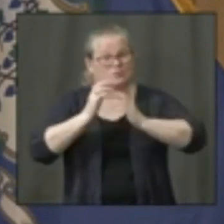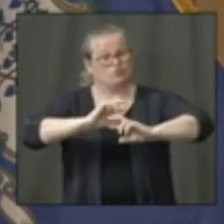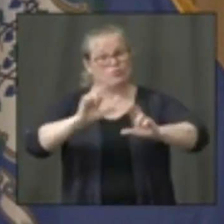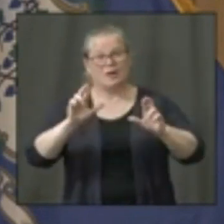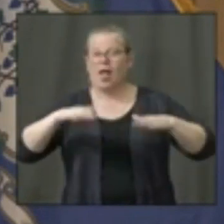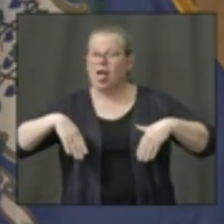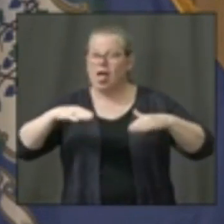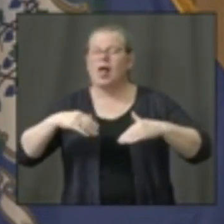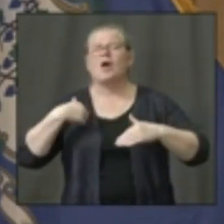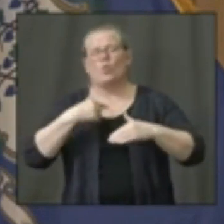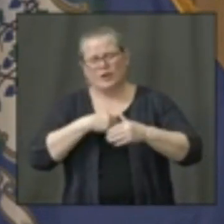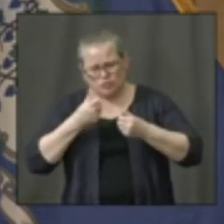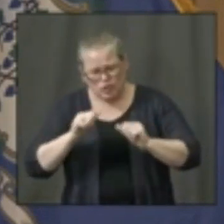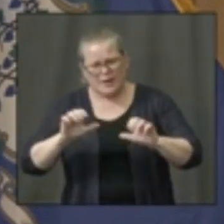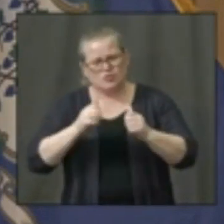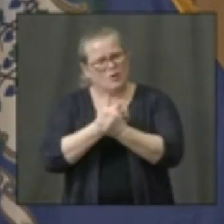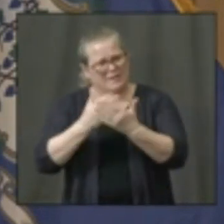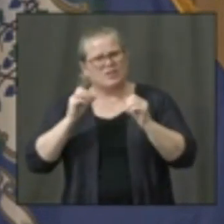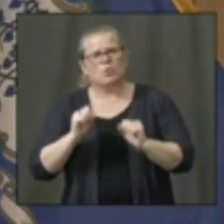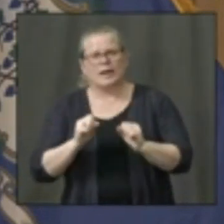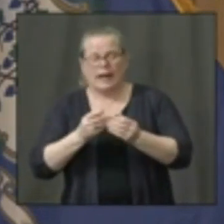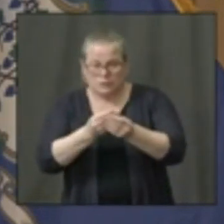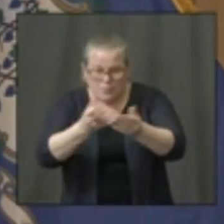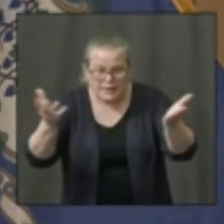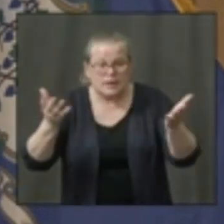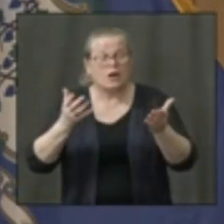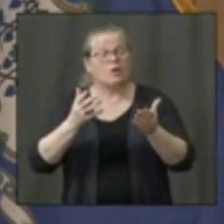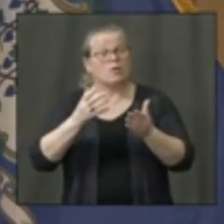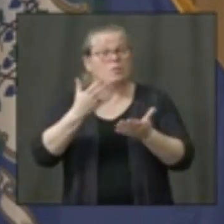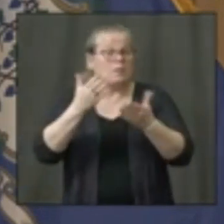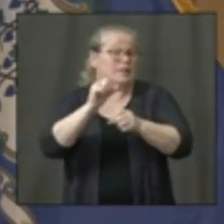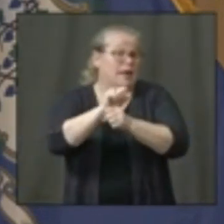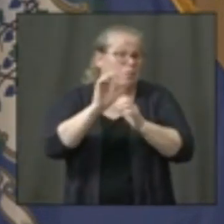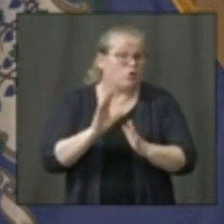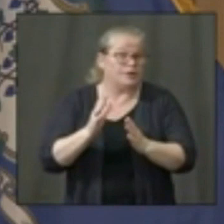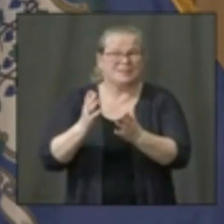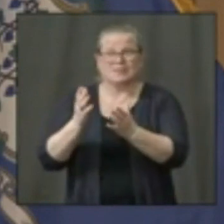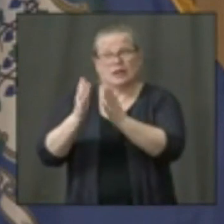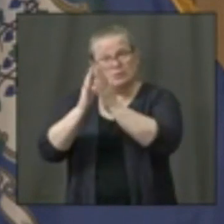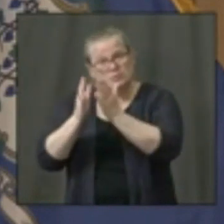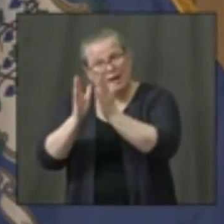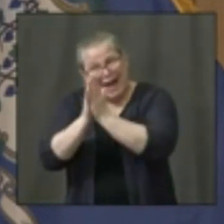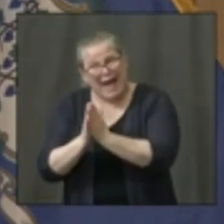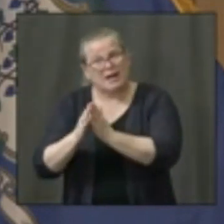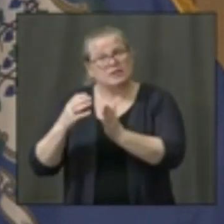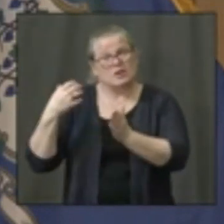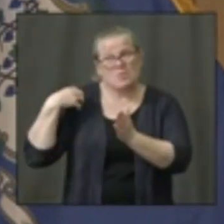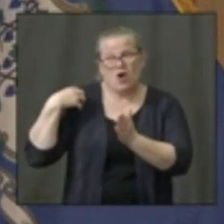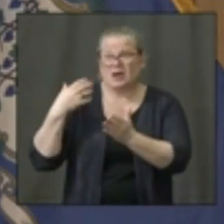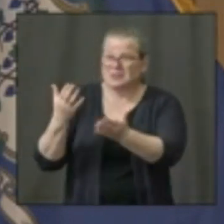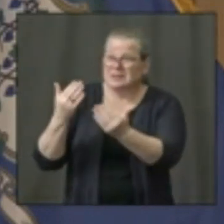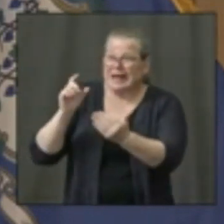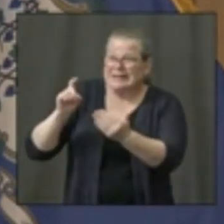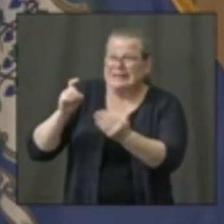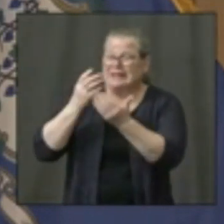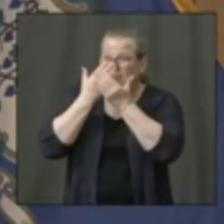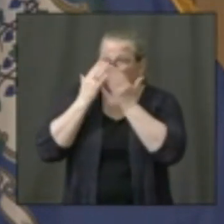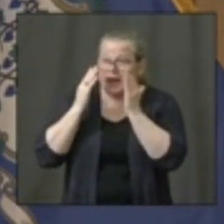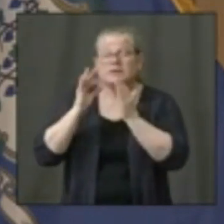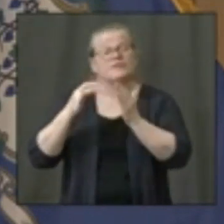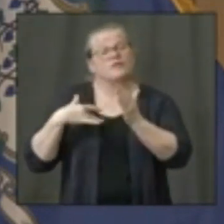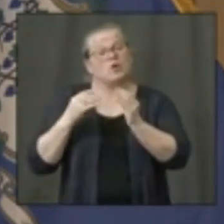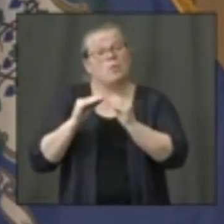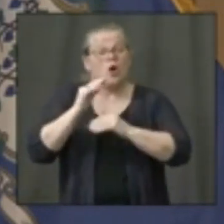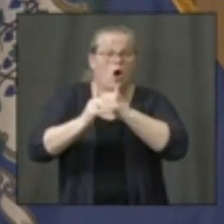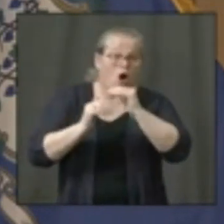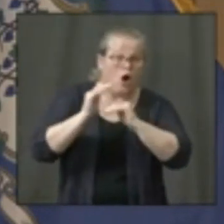you, urging employees that maybe their boss doesn't have that as yet. Wear a scarf or a bandana if you feel more comfortable.